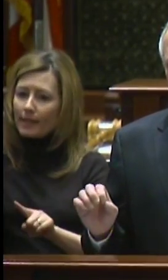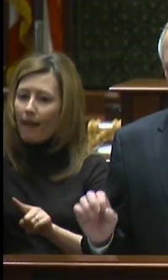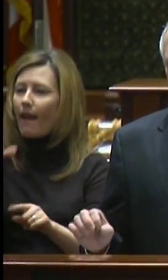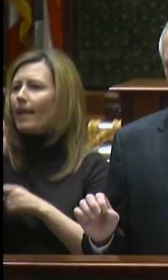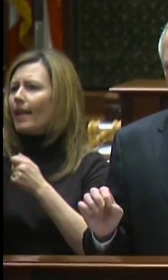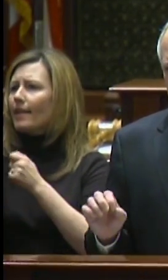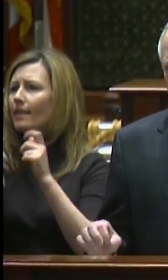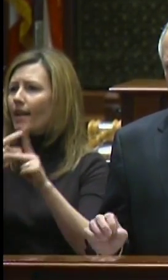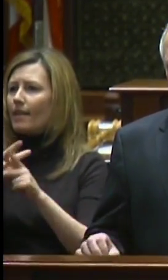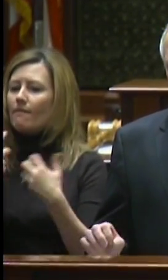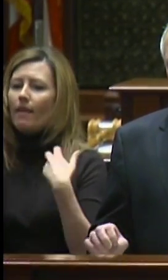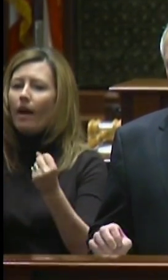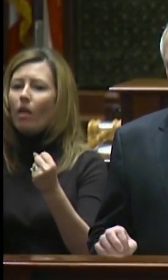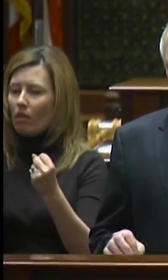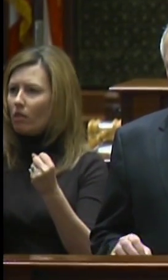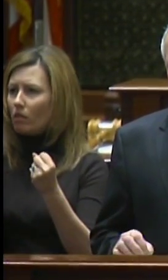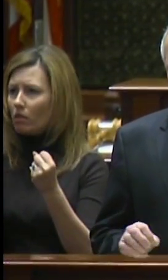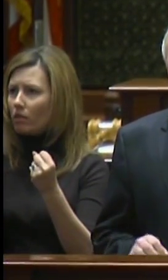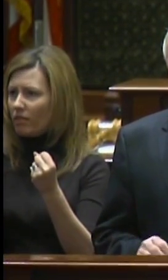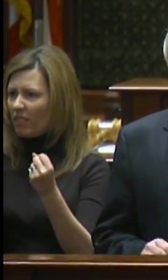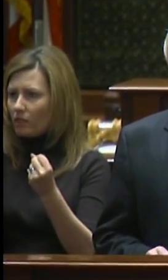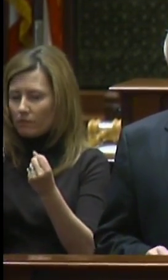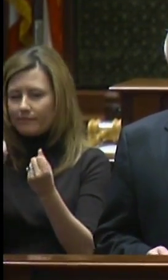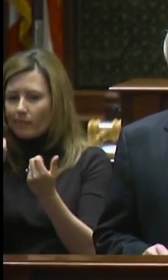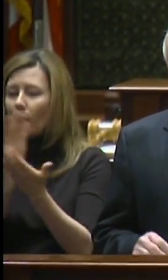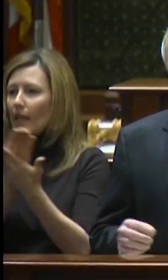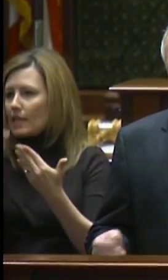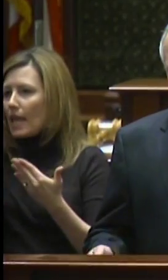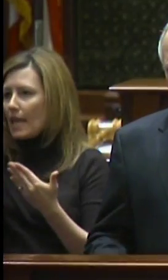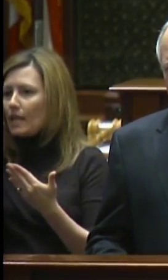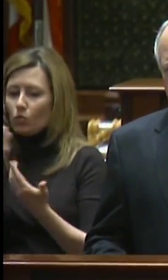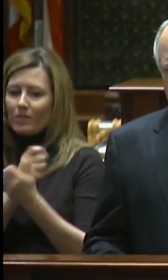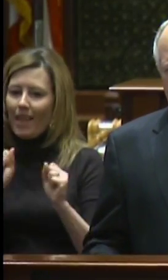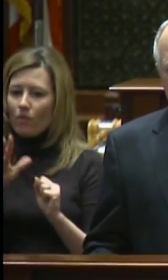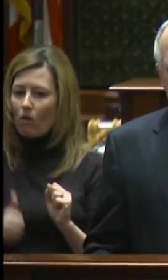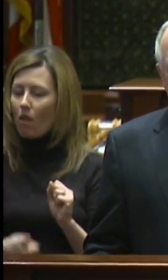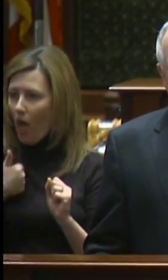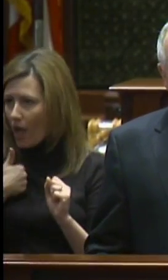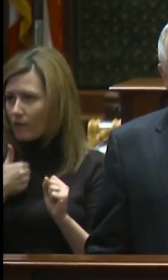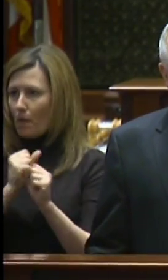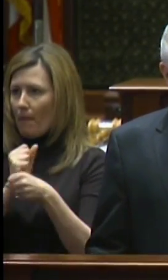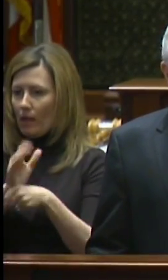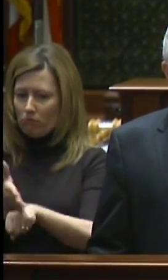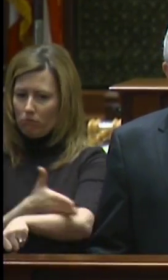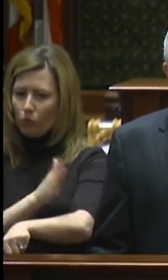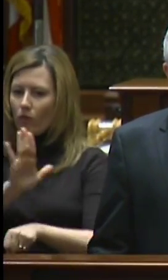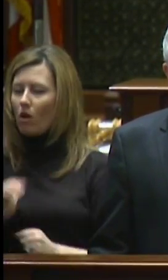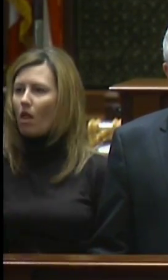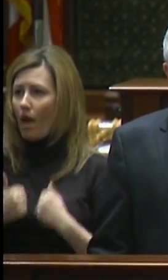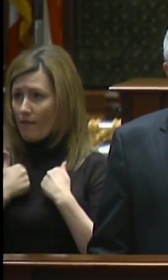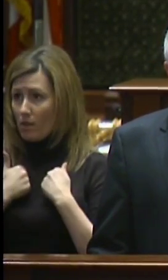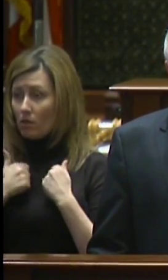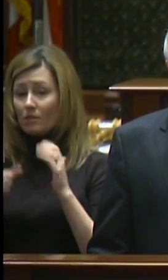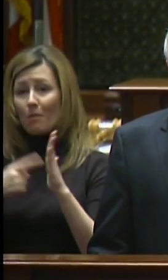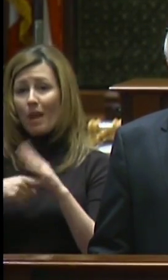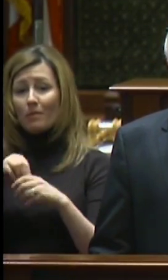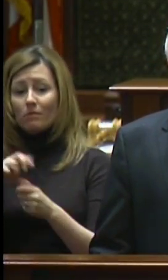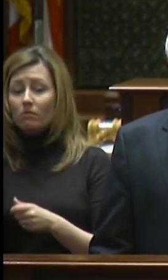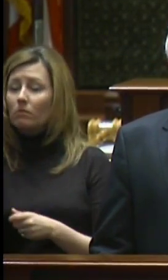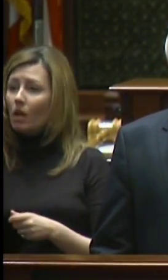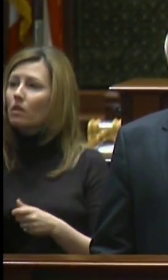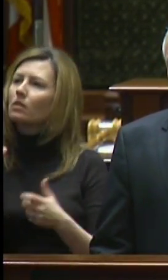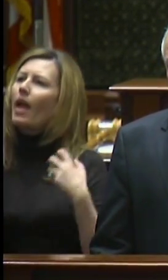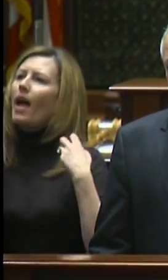health measures that they need in order to save their life and make their life better. And it takes sometimes in a democracy the efforts